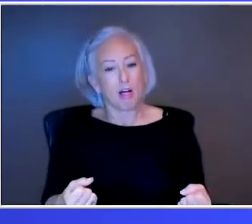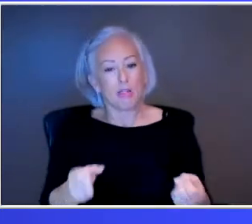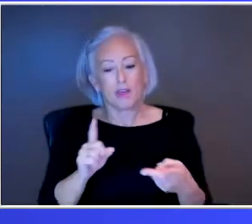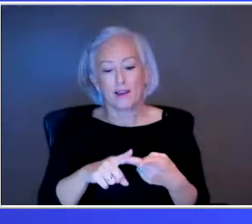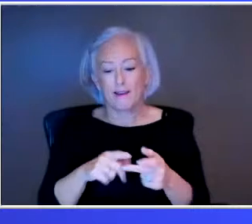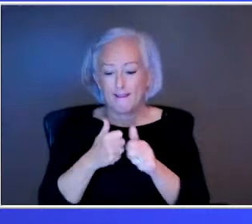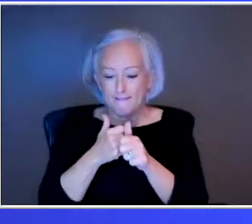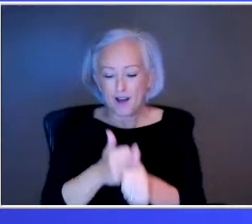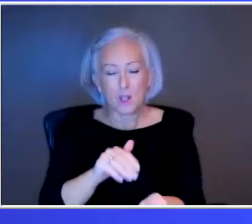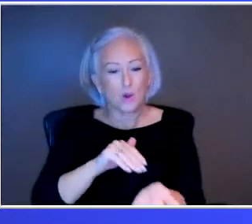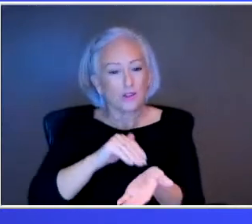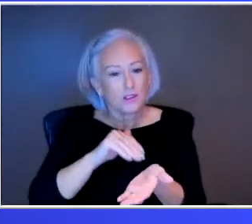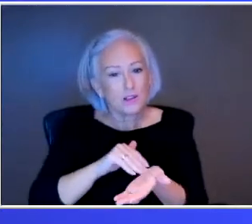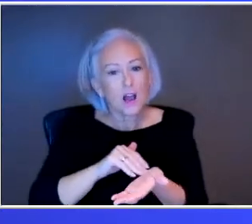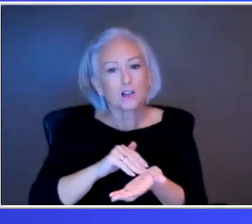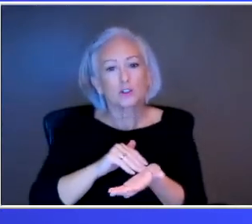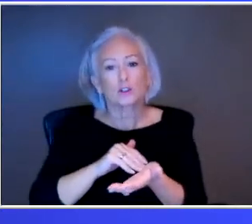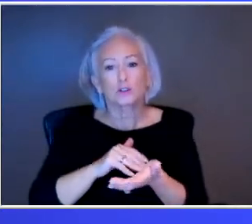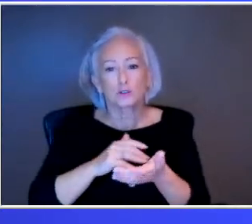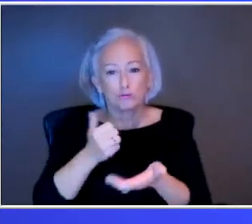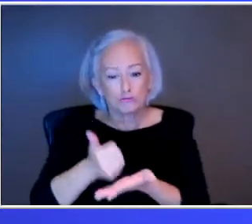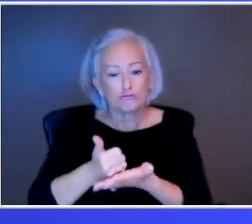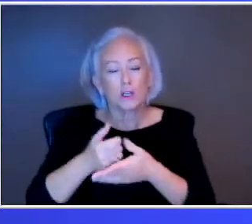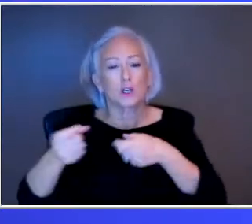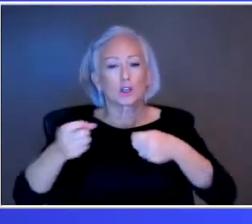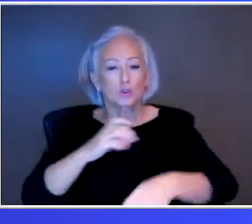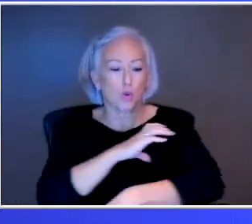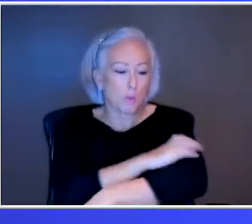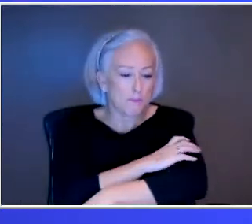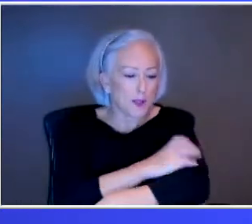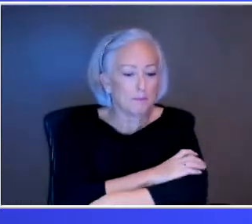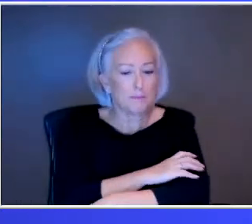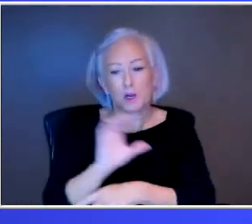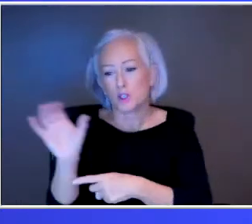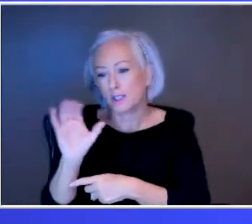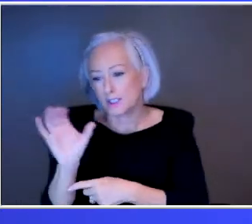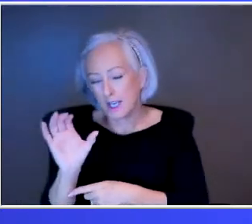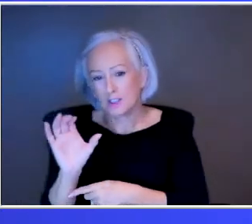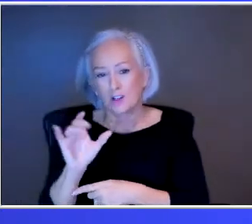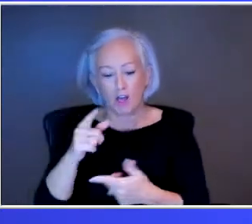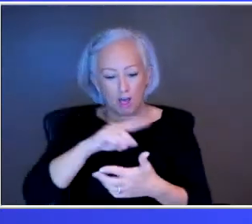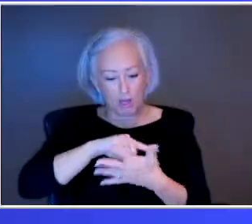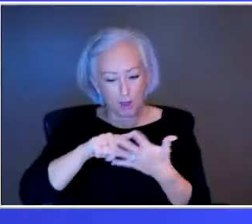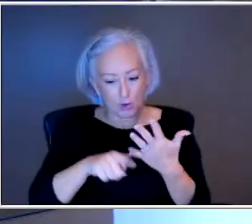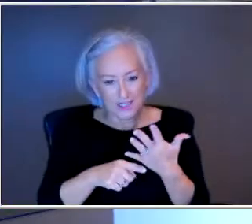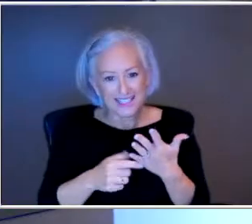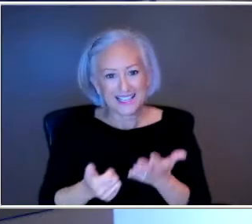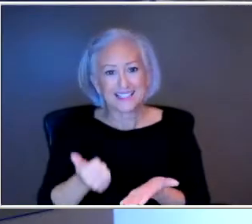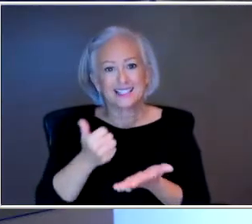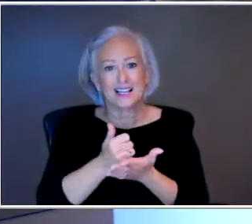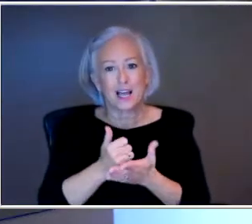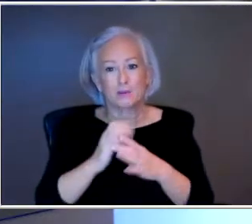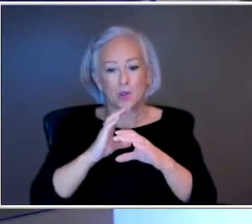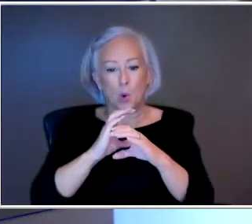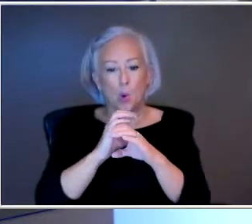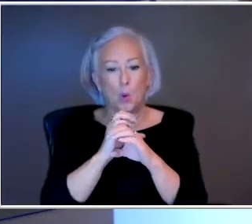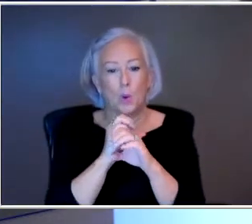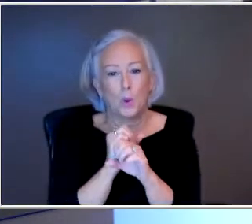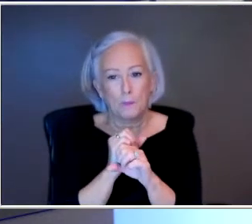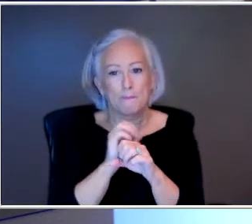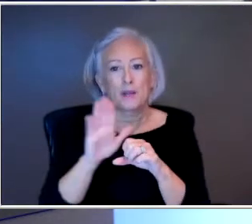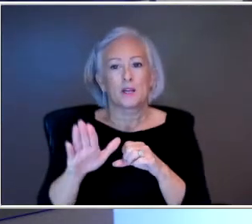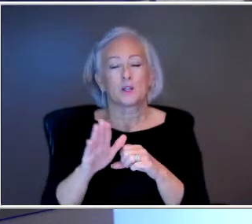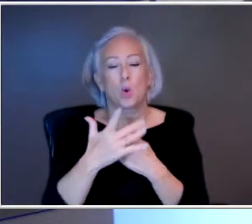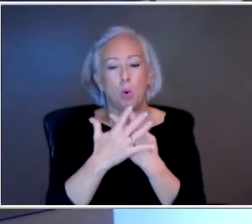blood pressure, diabetes, or cholesterol, any of these conditions that can add up over time to narrowing of your blood vessels. Jennifer wants to know, of course, we talk